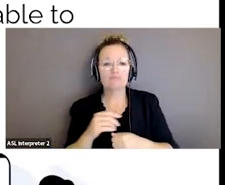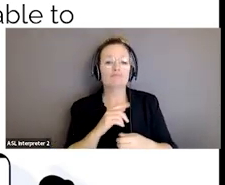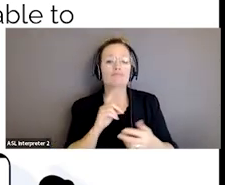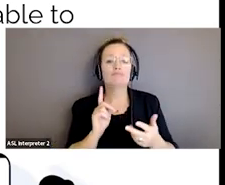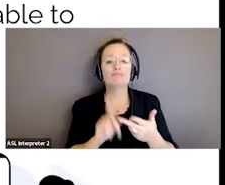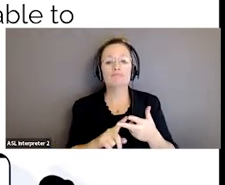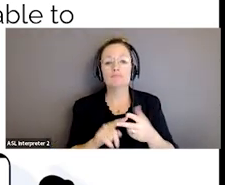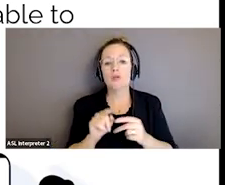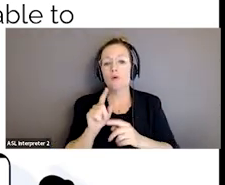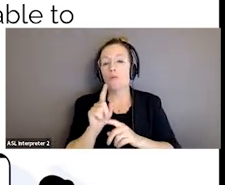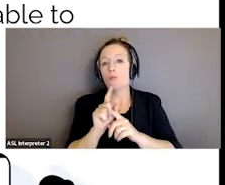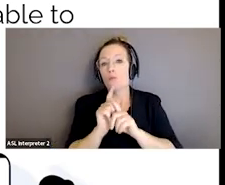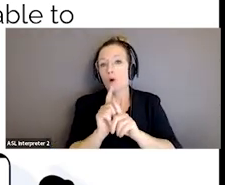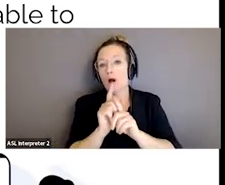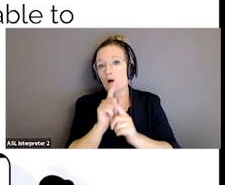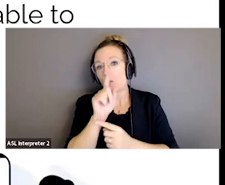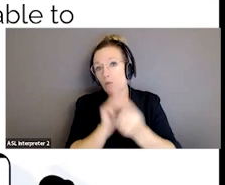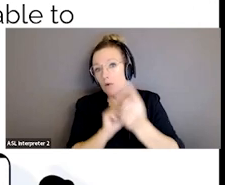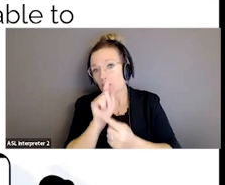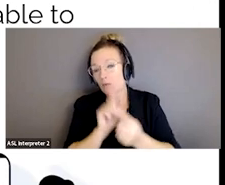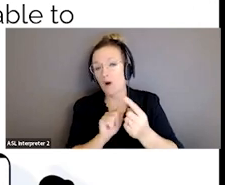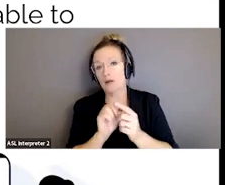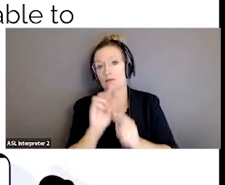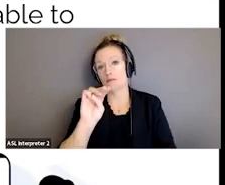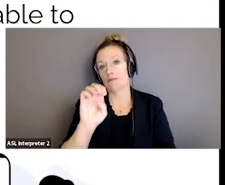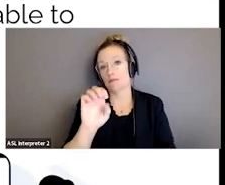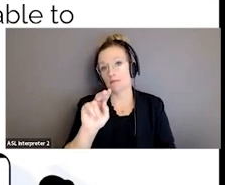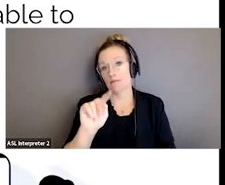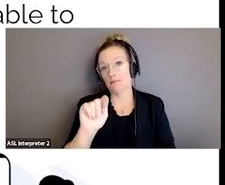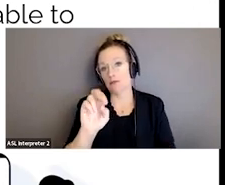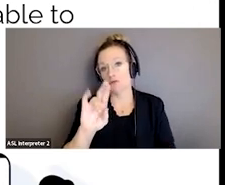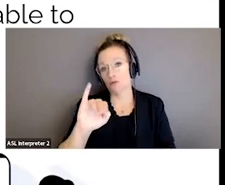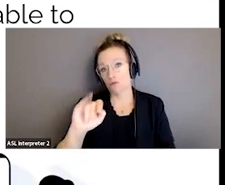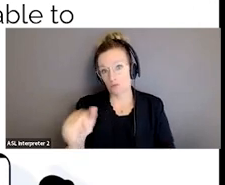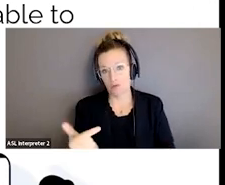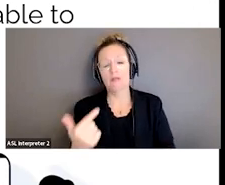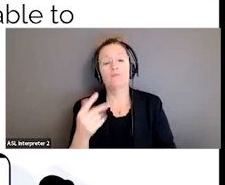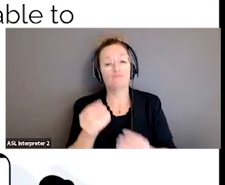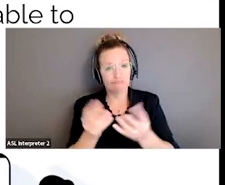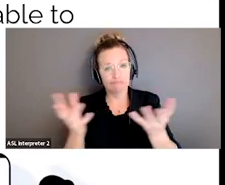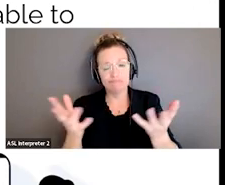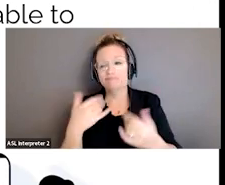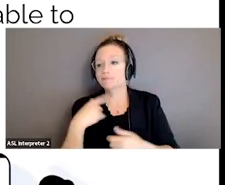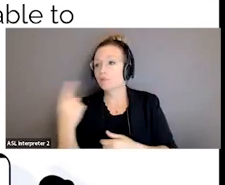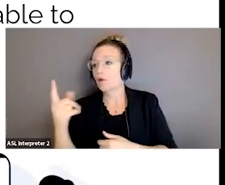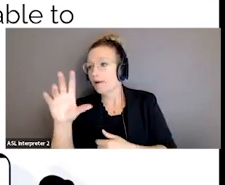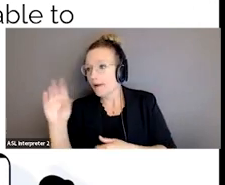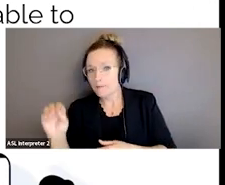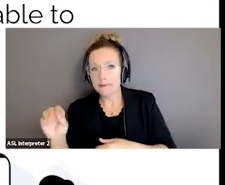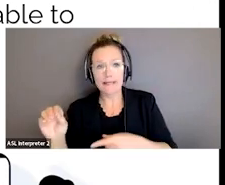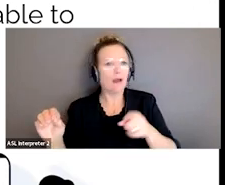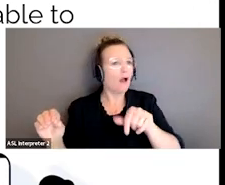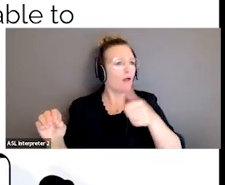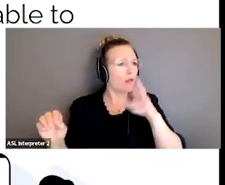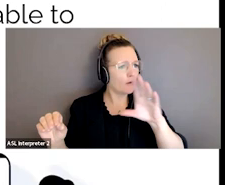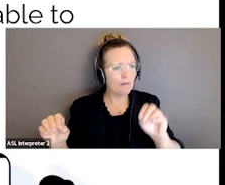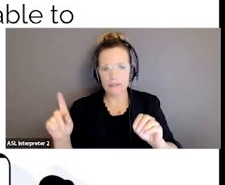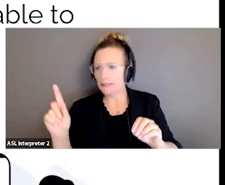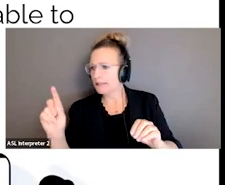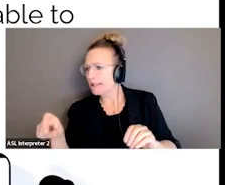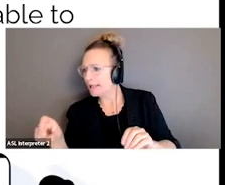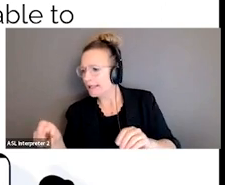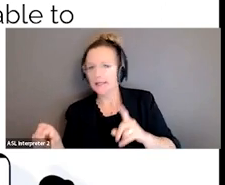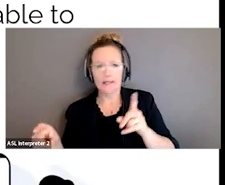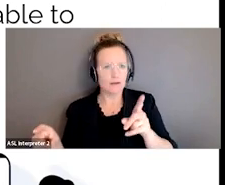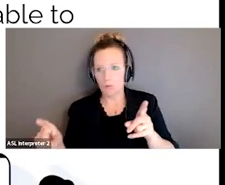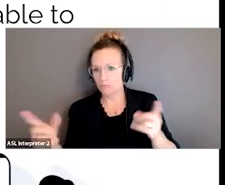service where we match the companies up with a mentor in a particular area of need that the client has